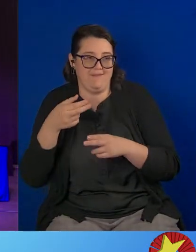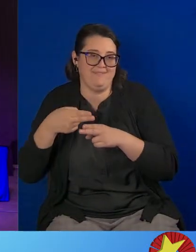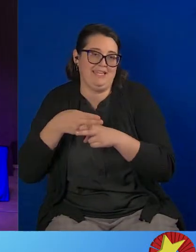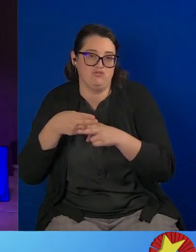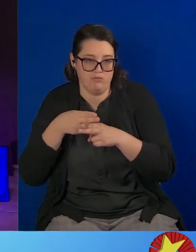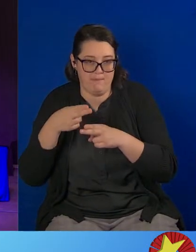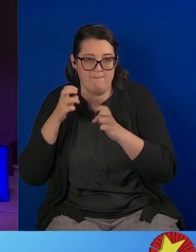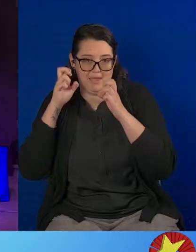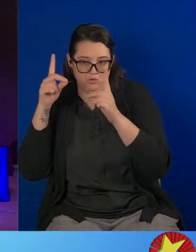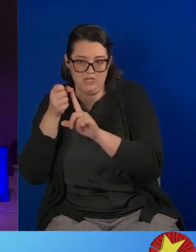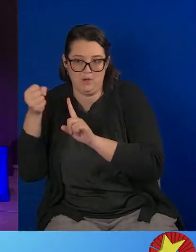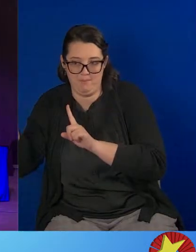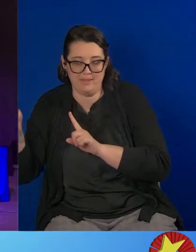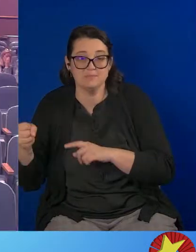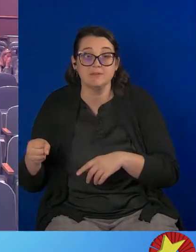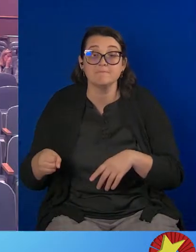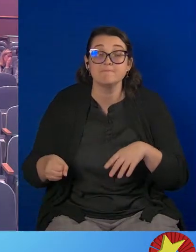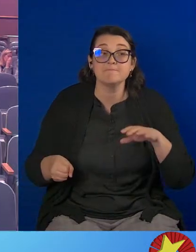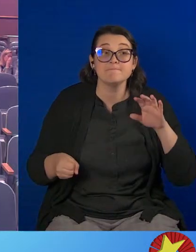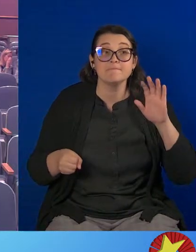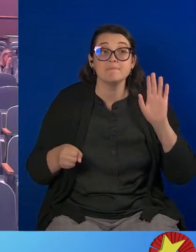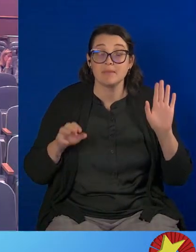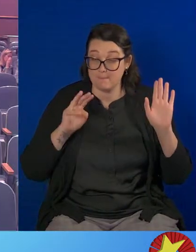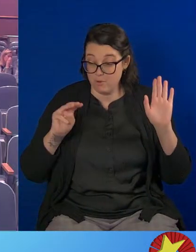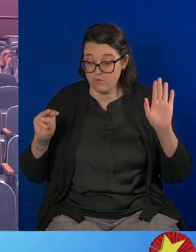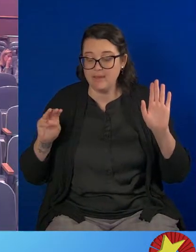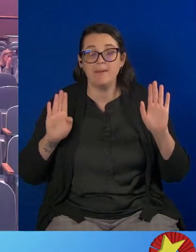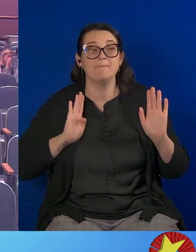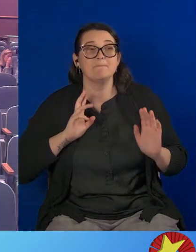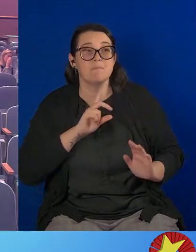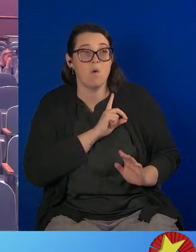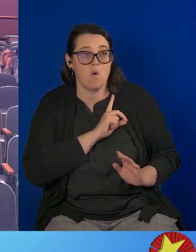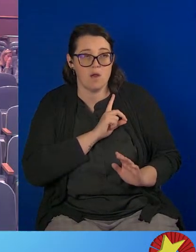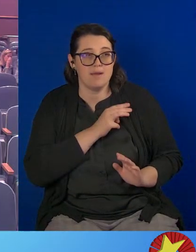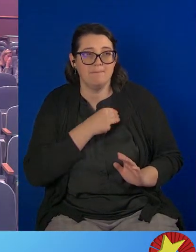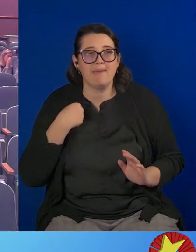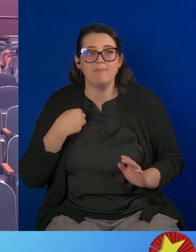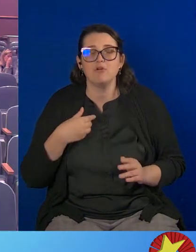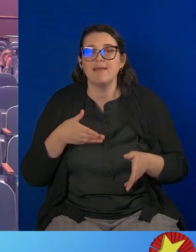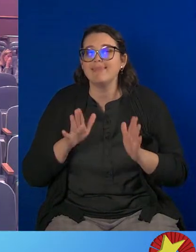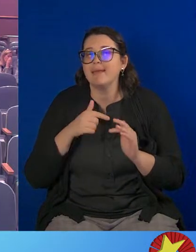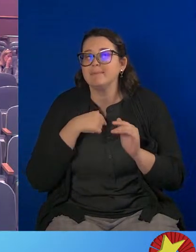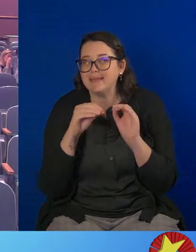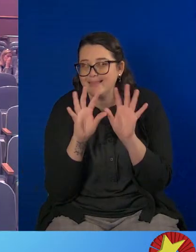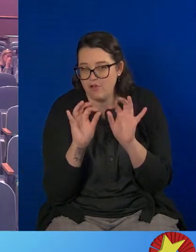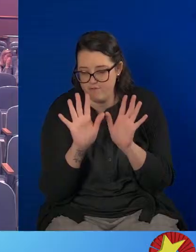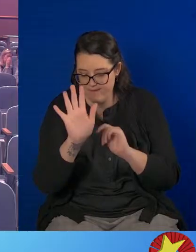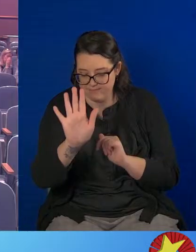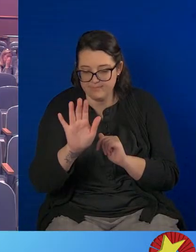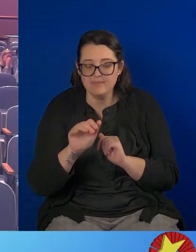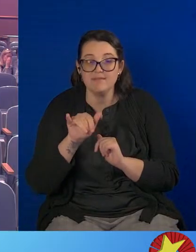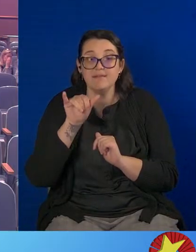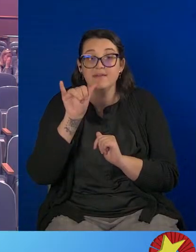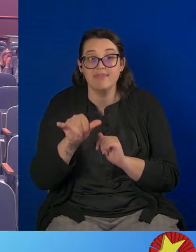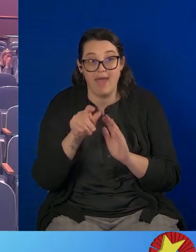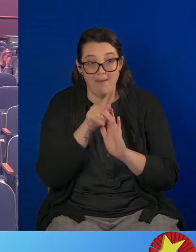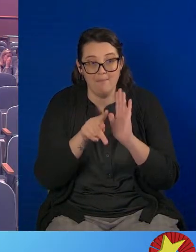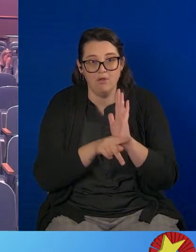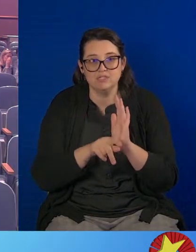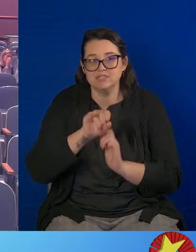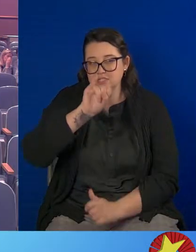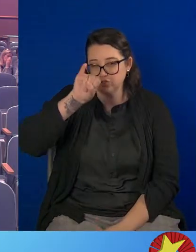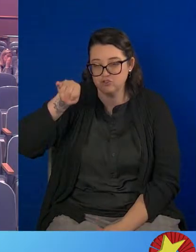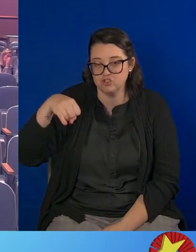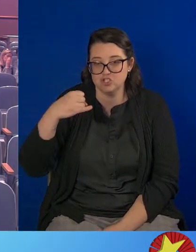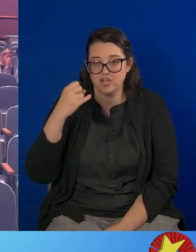So, Board Member Kaler, let me just clarify. That is policy JK, which